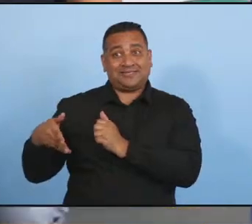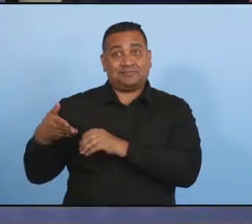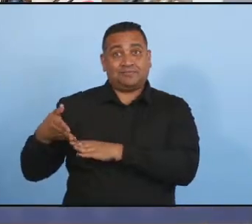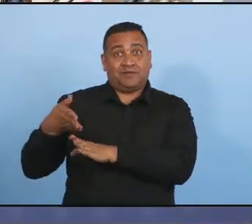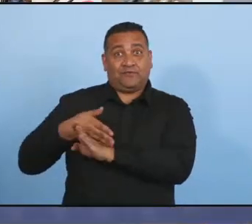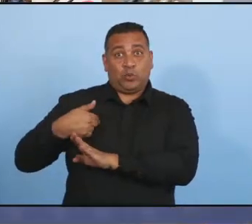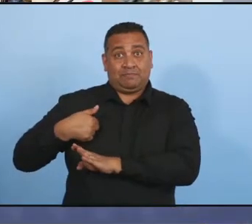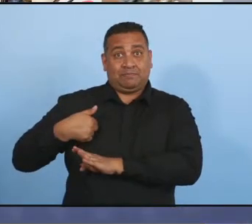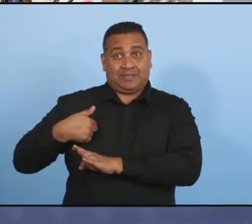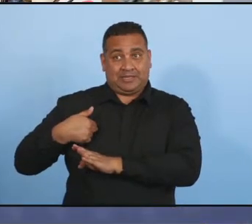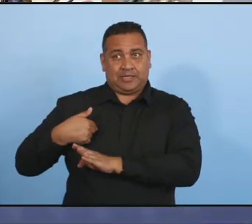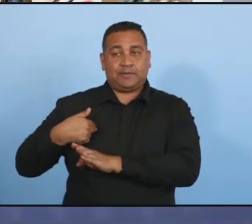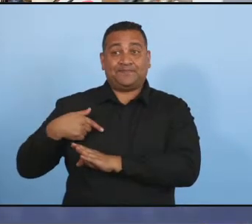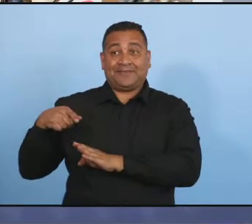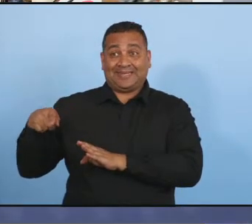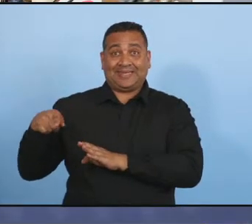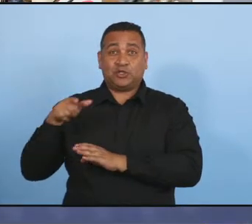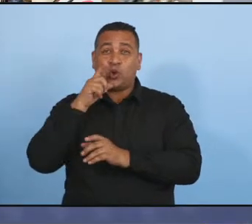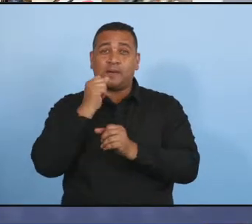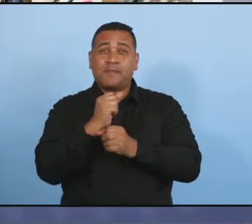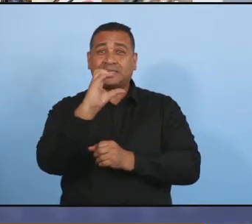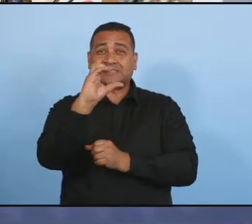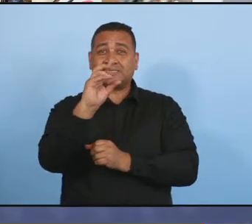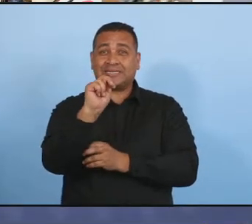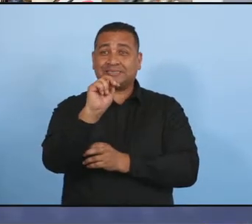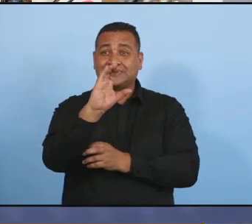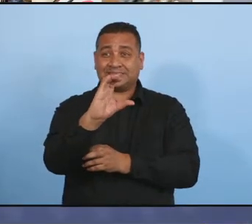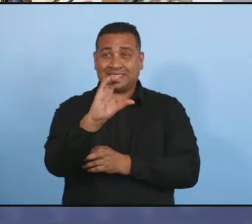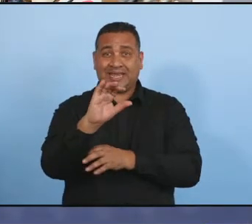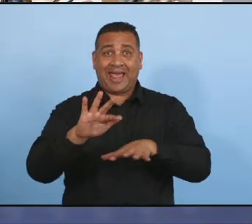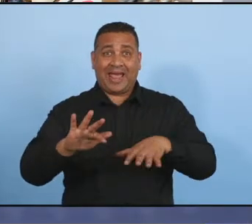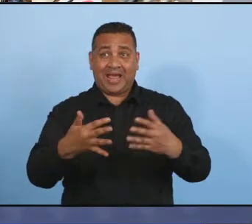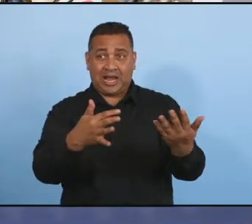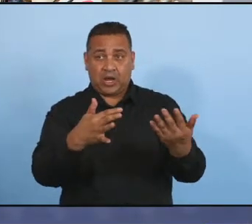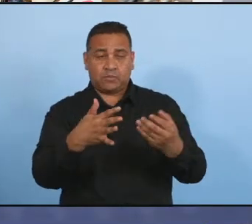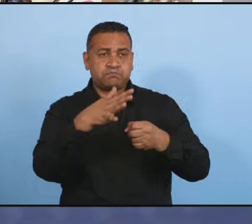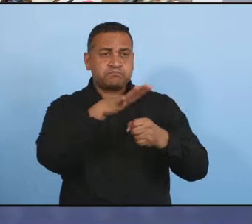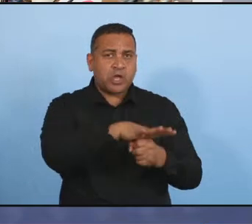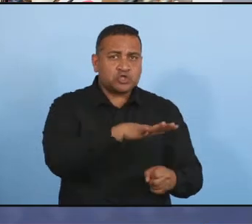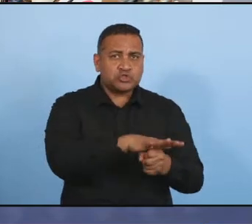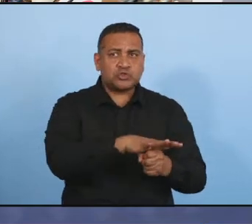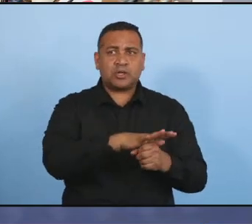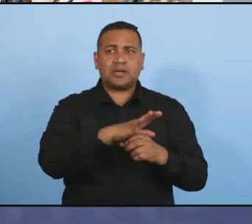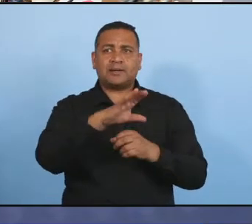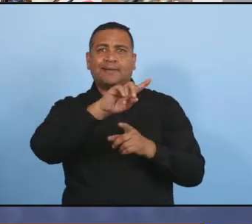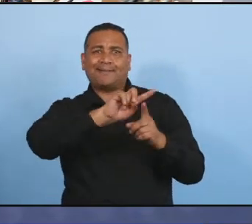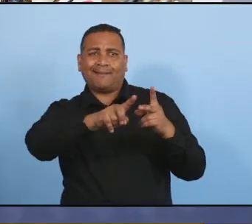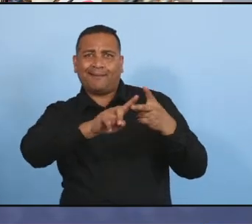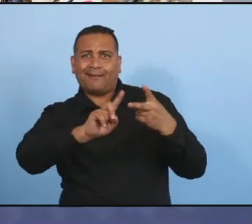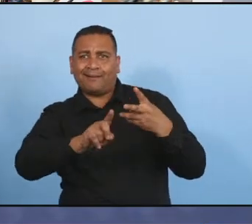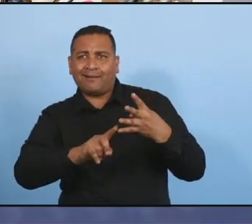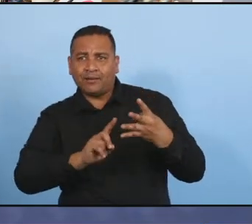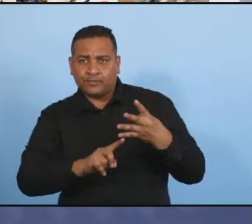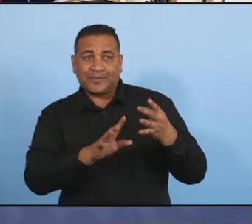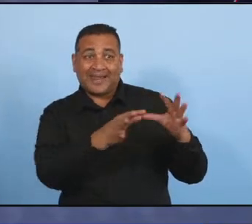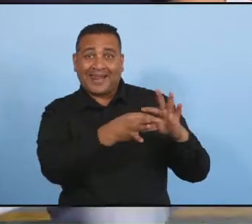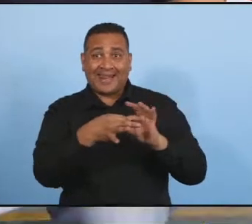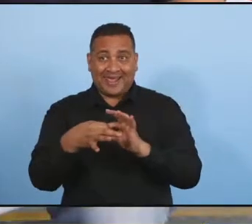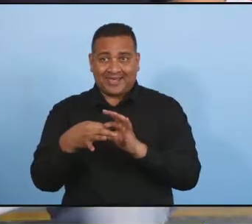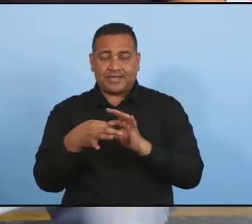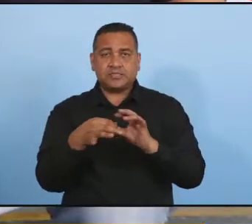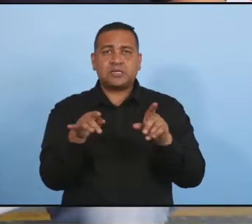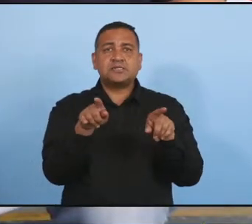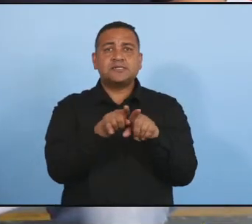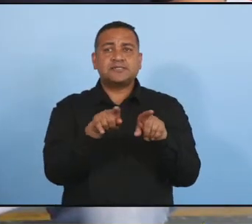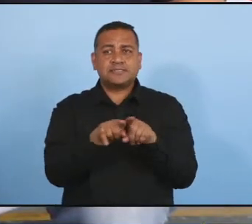machine. How does it function? Exactly. Hydraulics, pneumatics. And they, how did they say, in